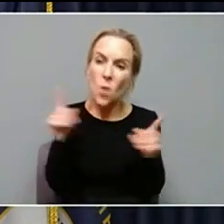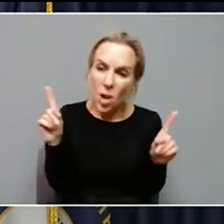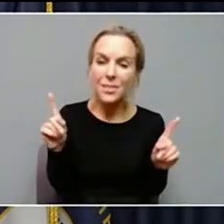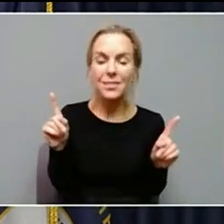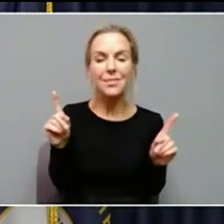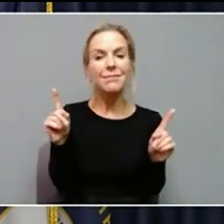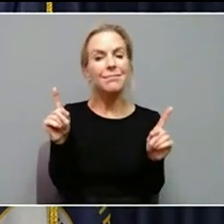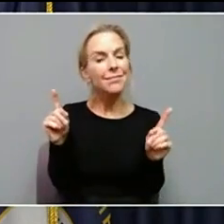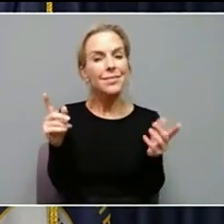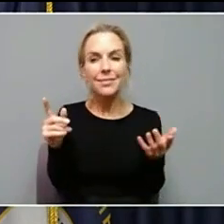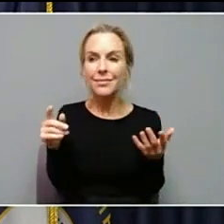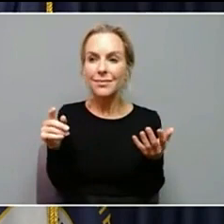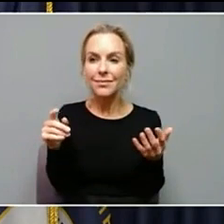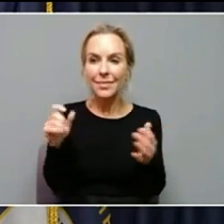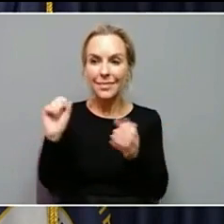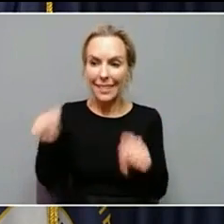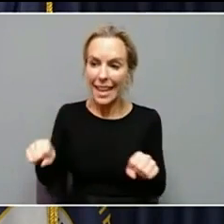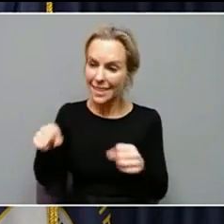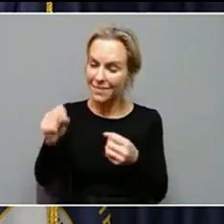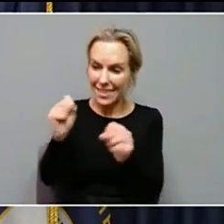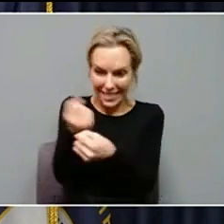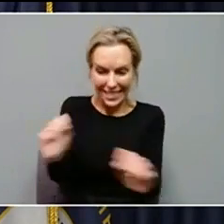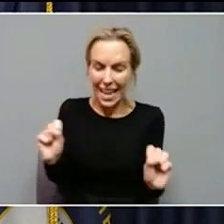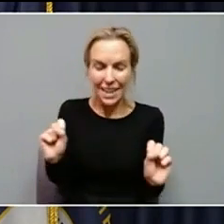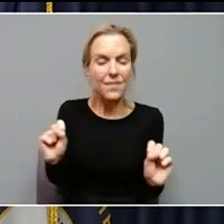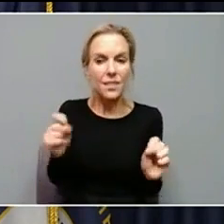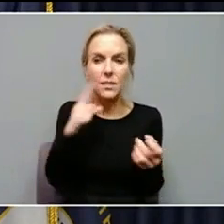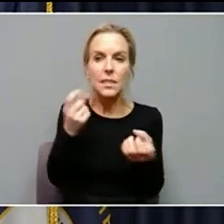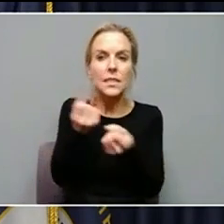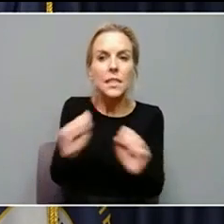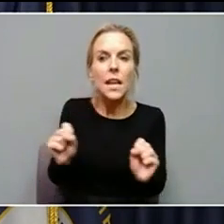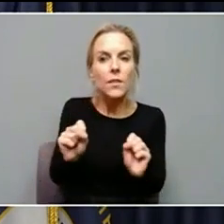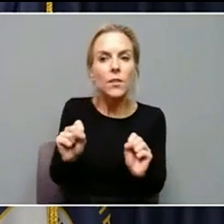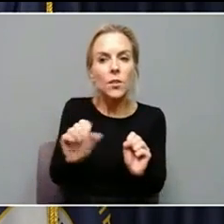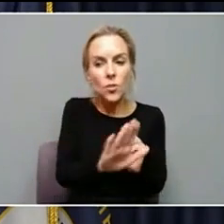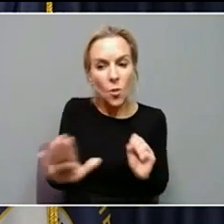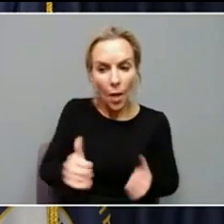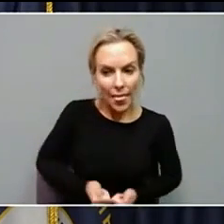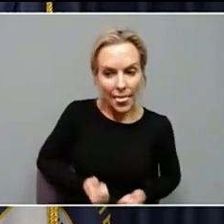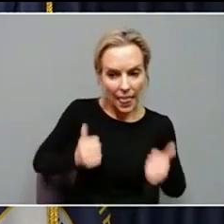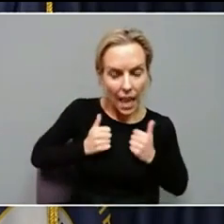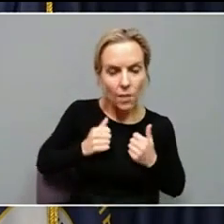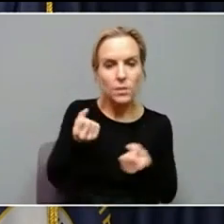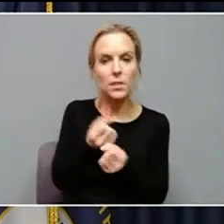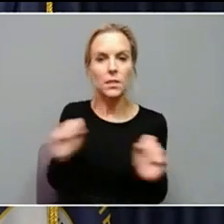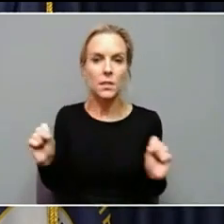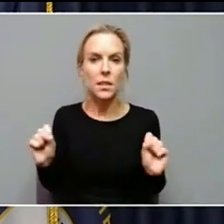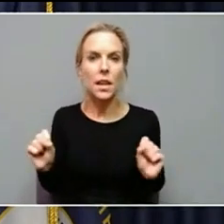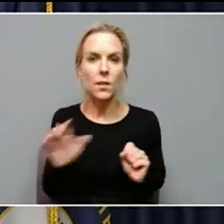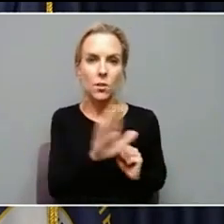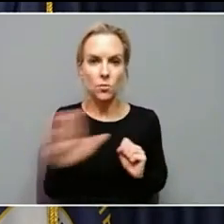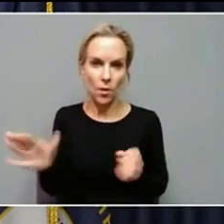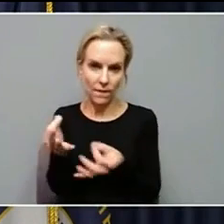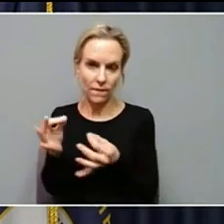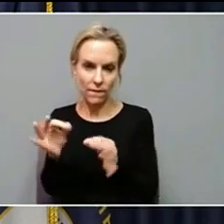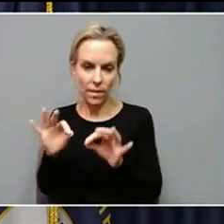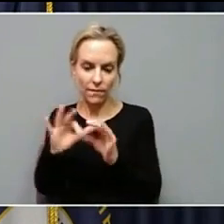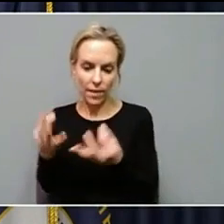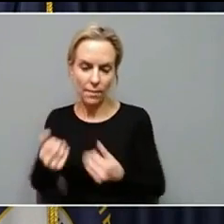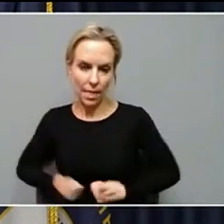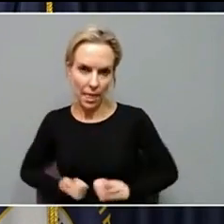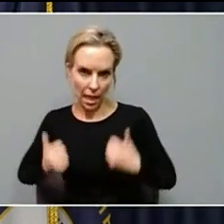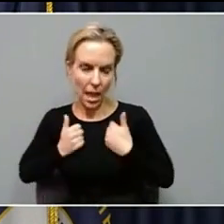effective, and it will save your life, and it will save your family's life. Wear the mask,